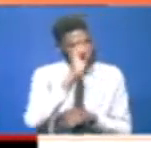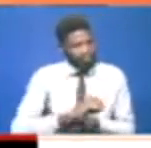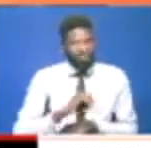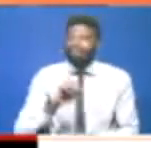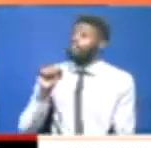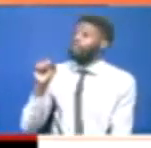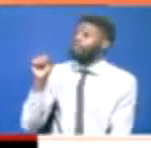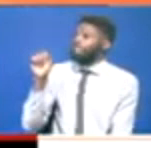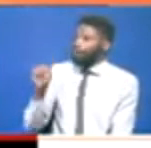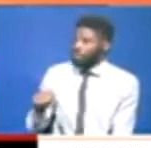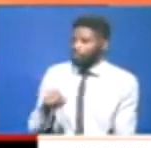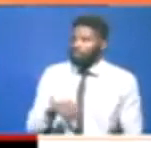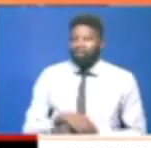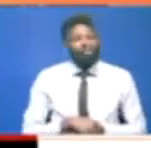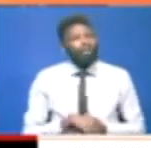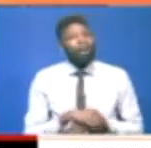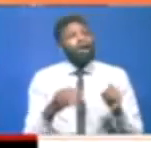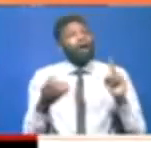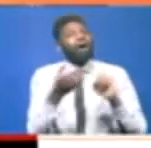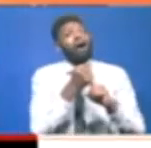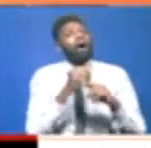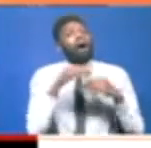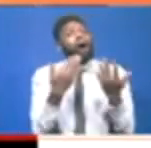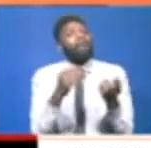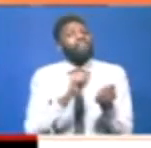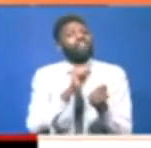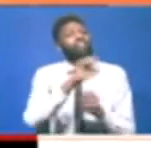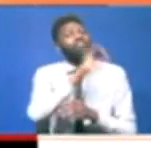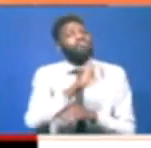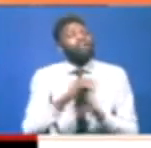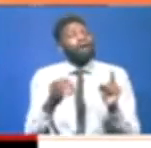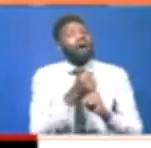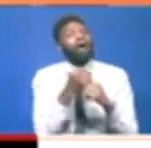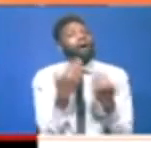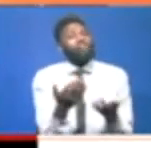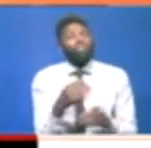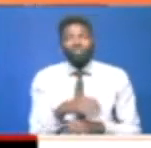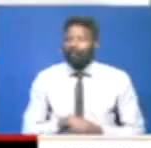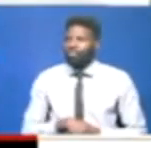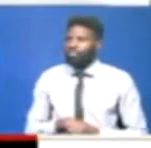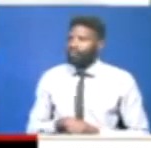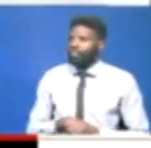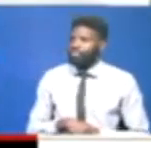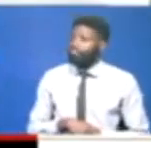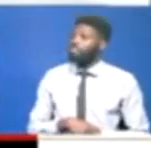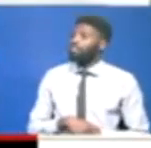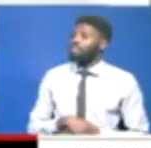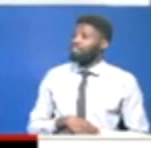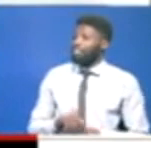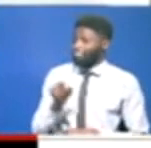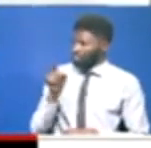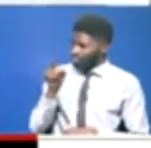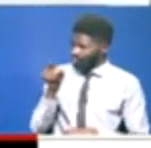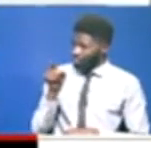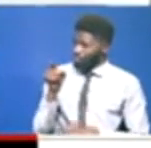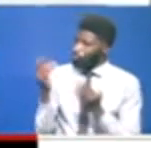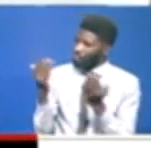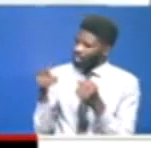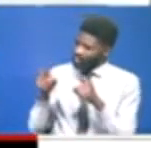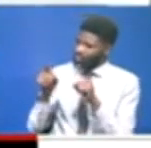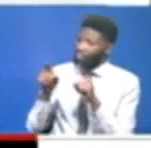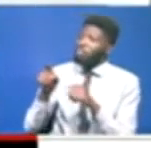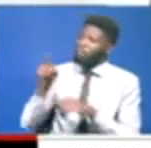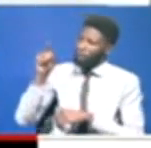you get to the one that is giving you 15%? Now that's where now you need now knowledge,